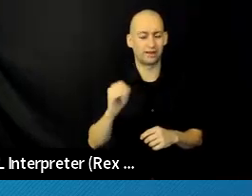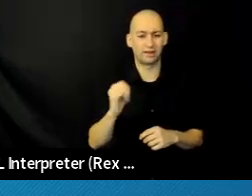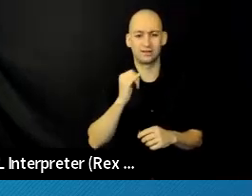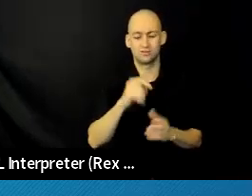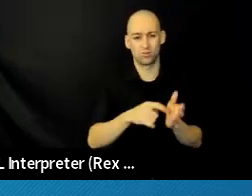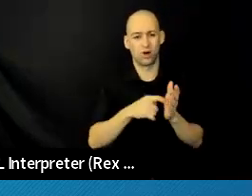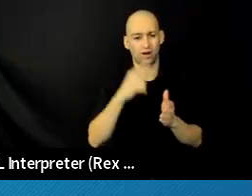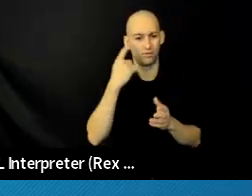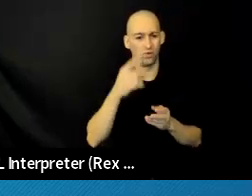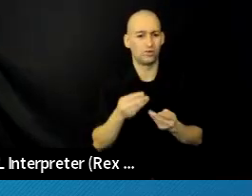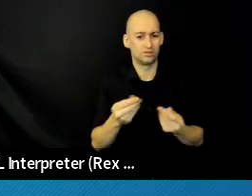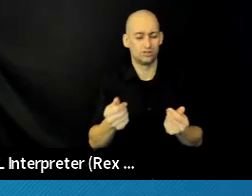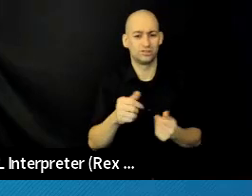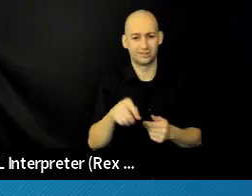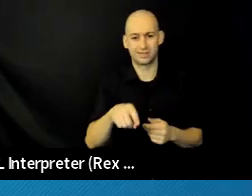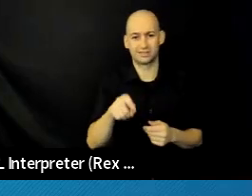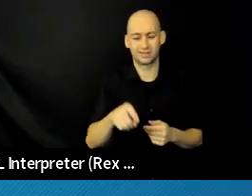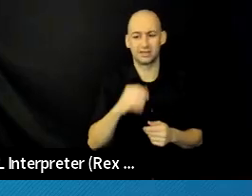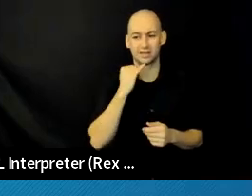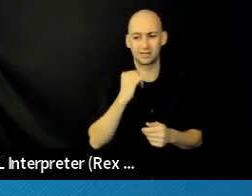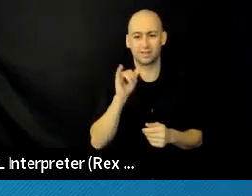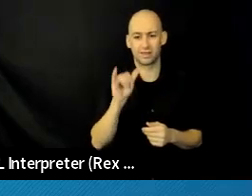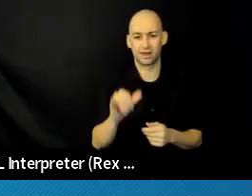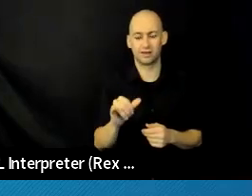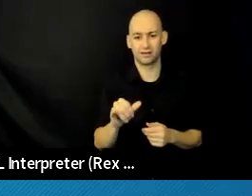resolution of necessity is that